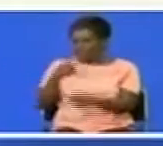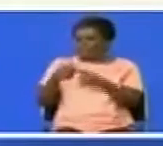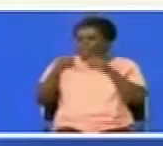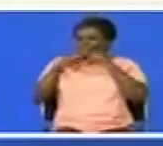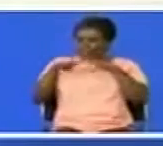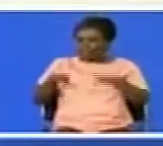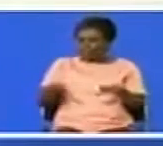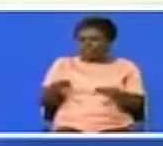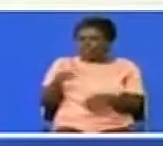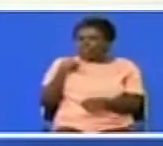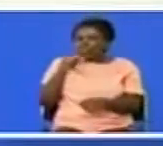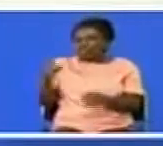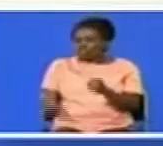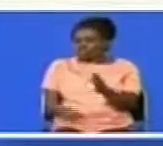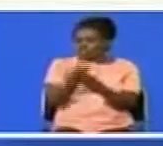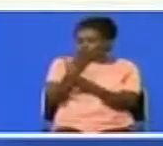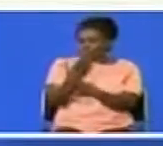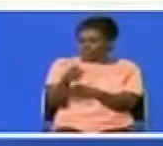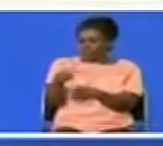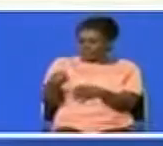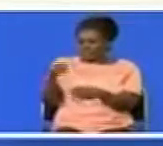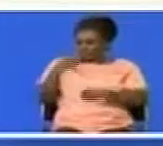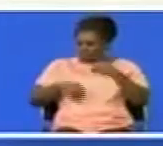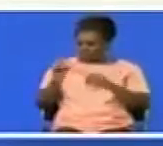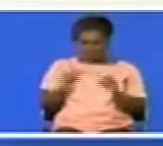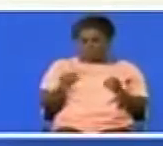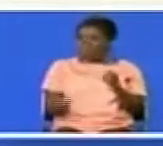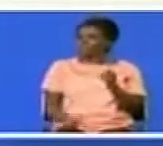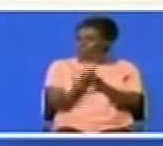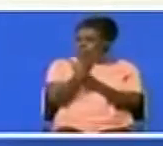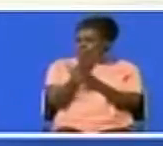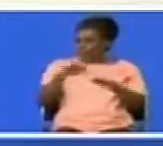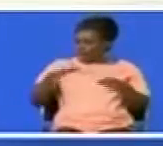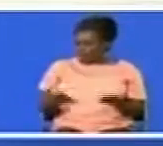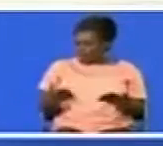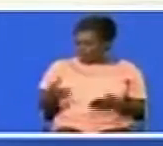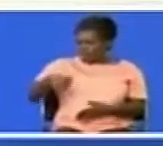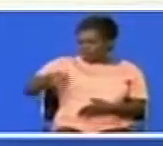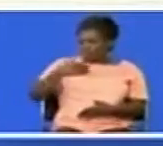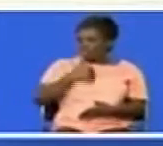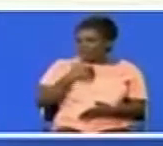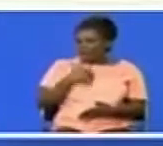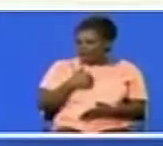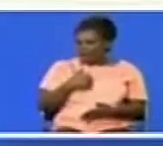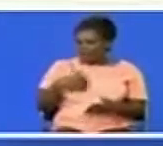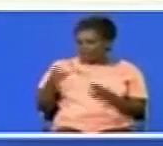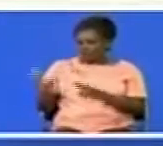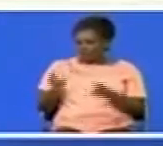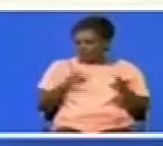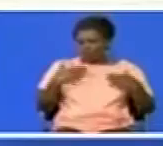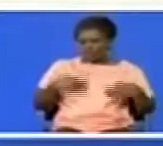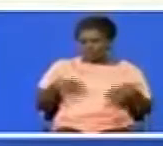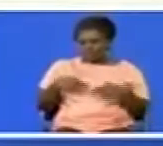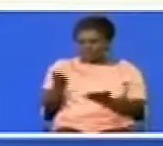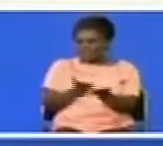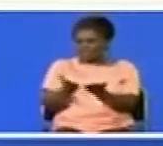devolution was not set up so that we can fight corruption. It was set up so that we can have citizens say in service